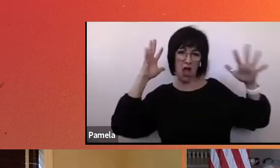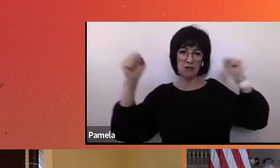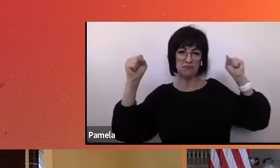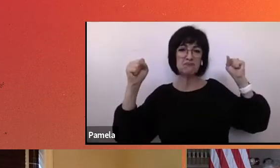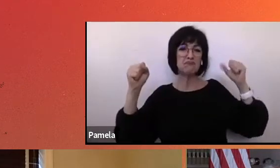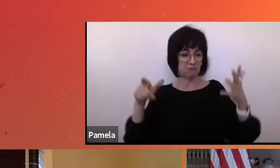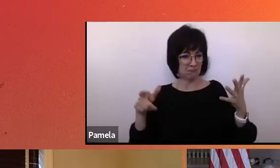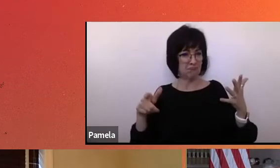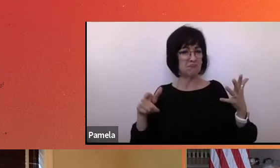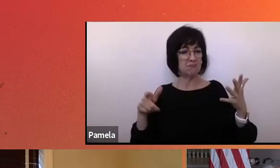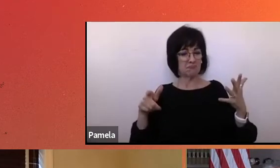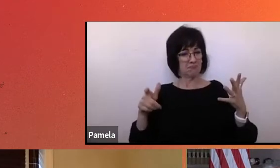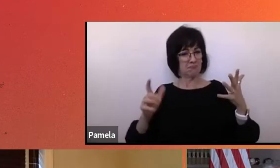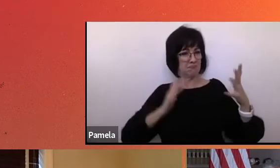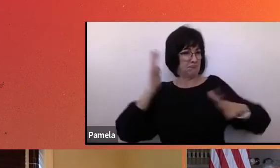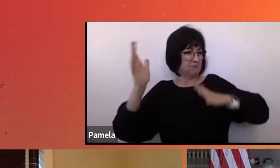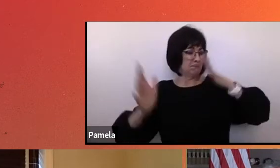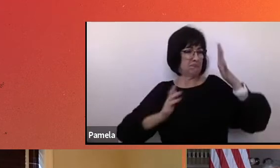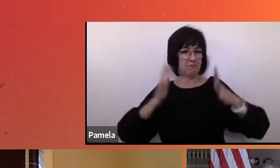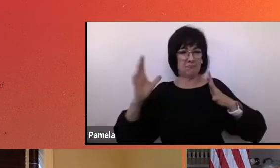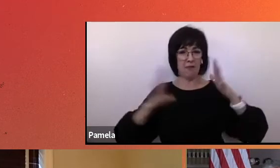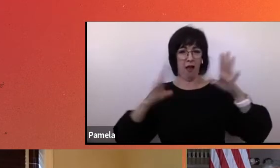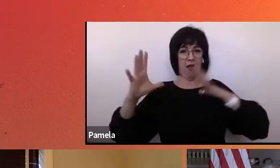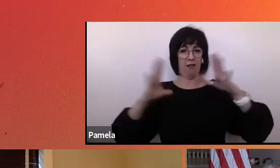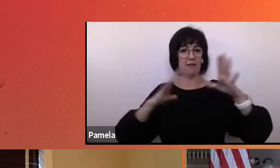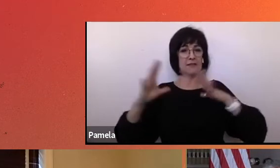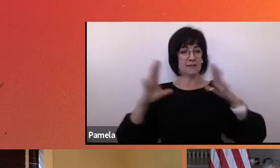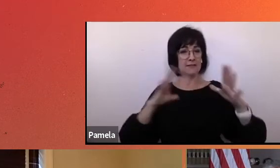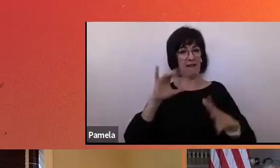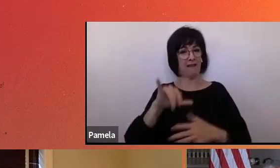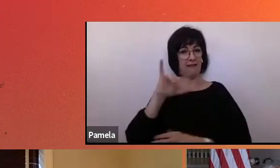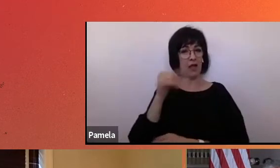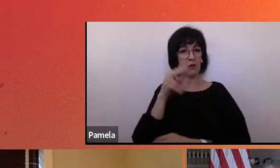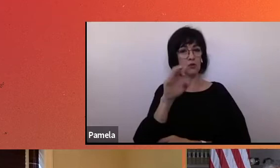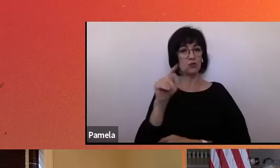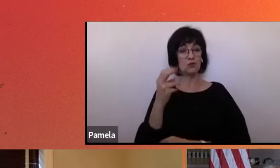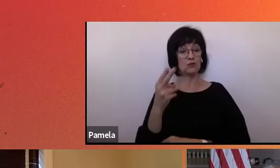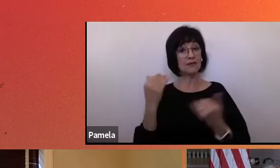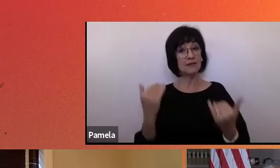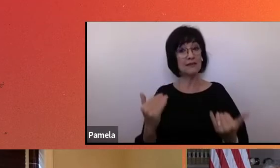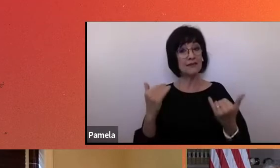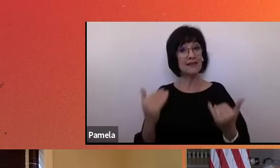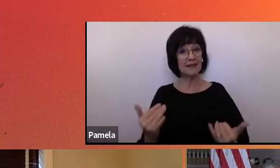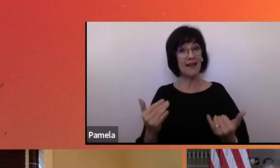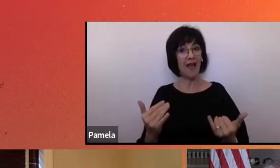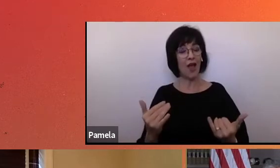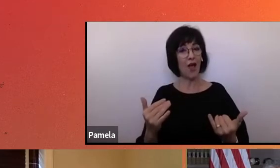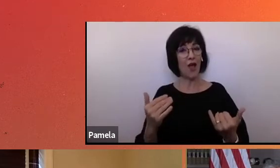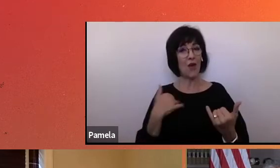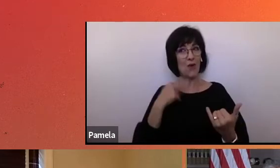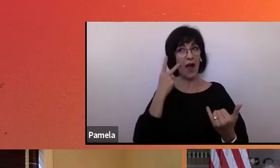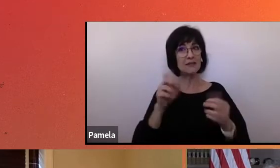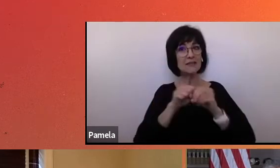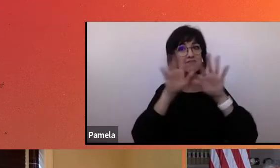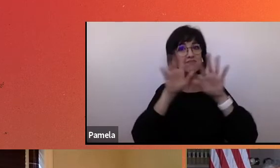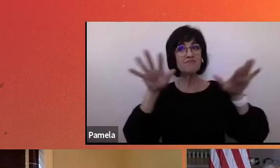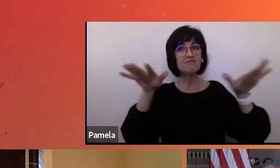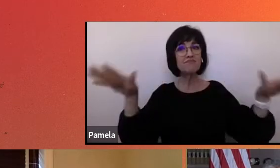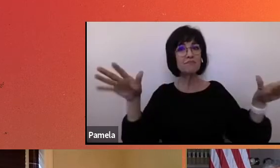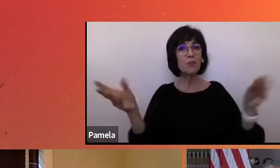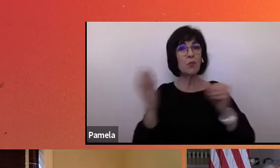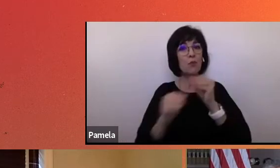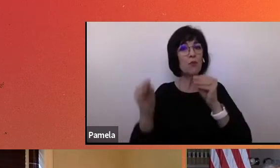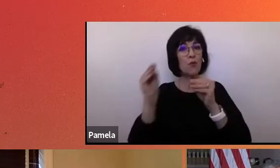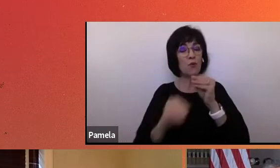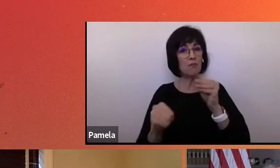moving forward, I have to honestly say, I am torn to some degree, because I would love to see it,